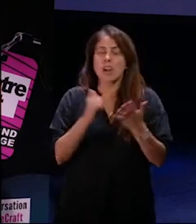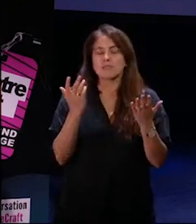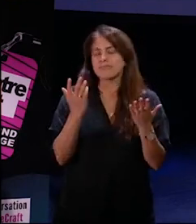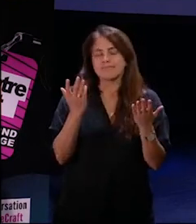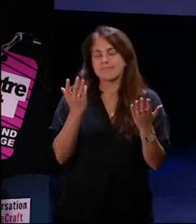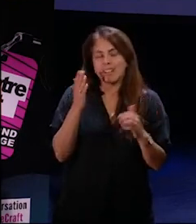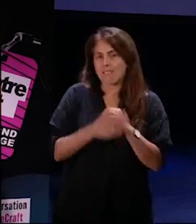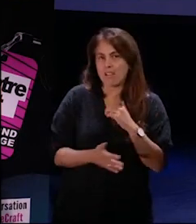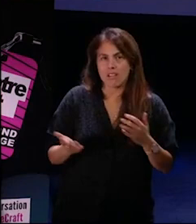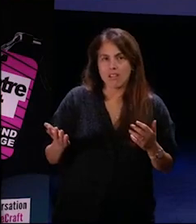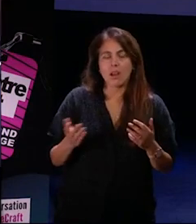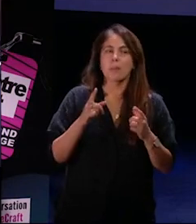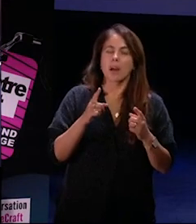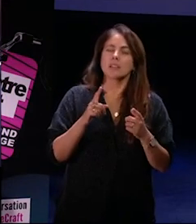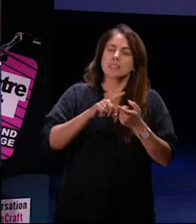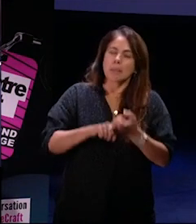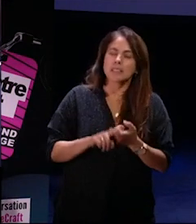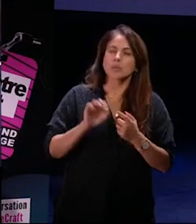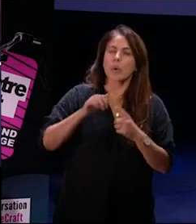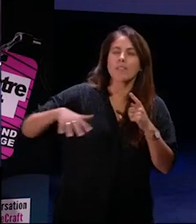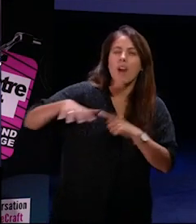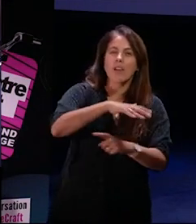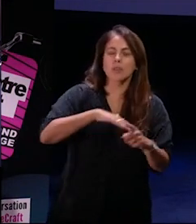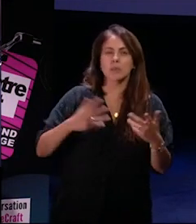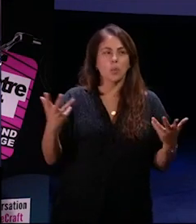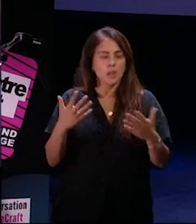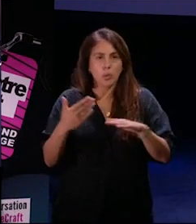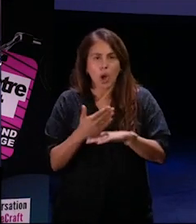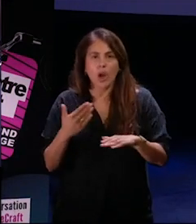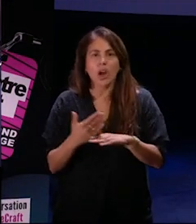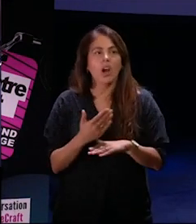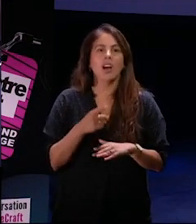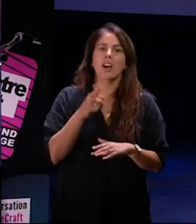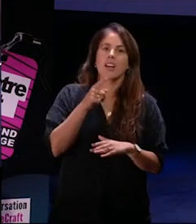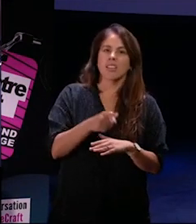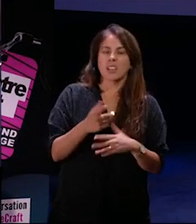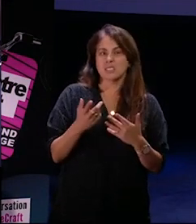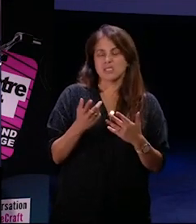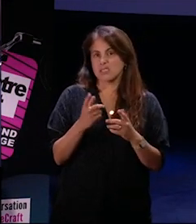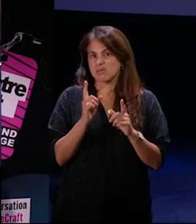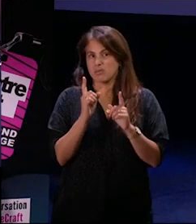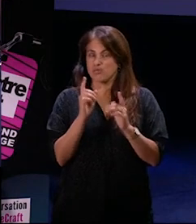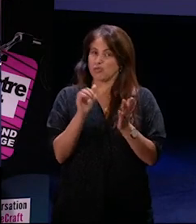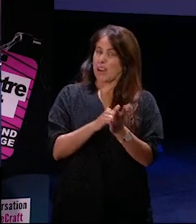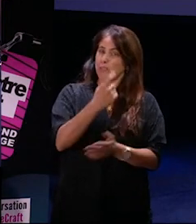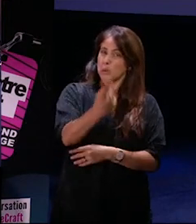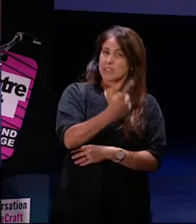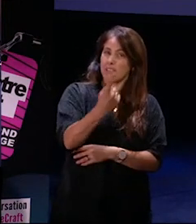it's also about the environment you're working in and whether that's the right environment for you.